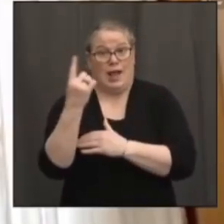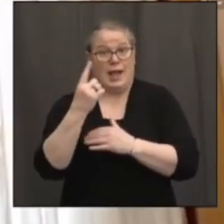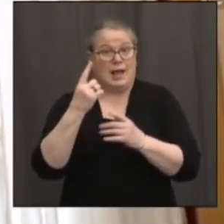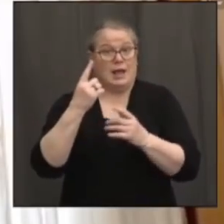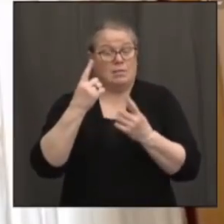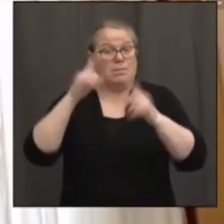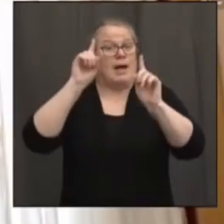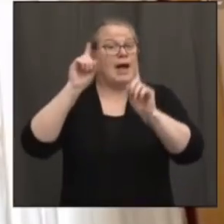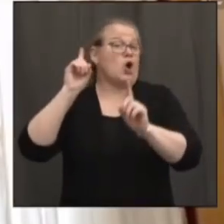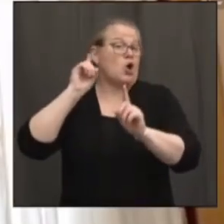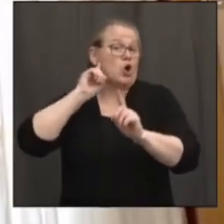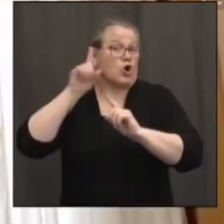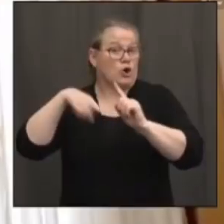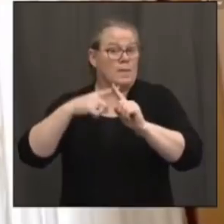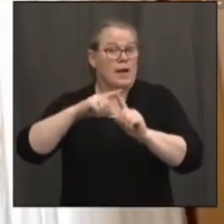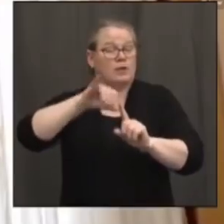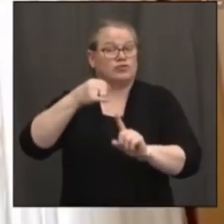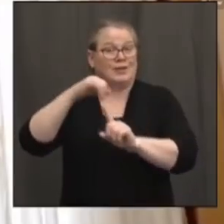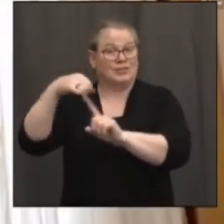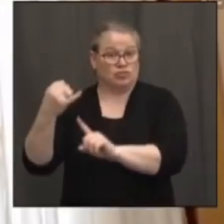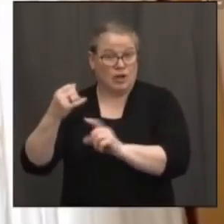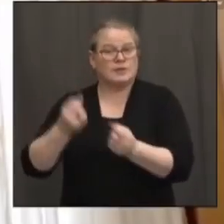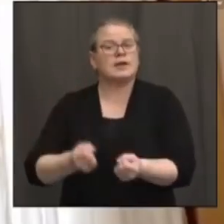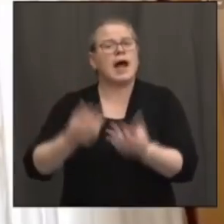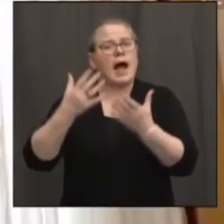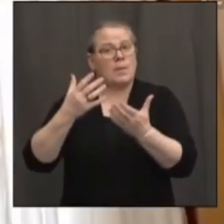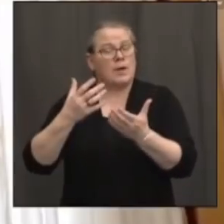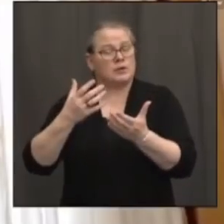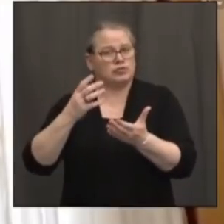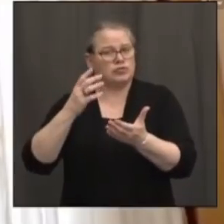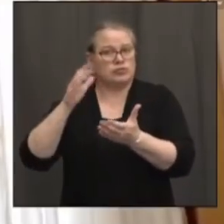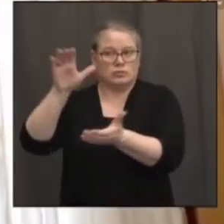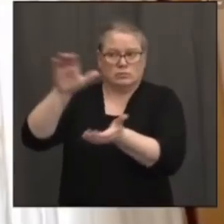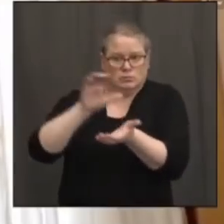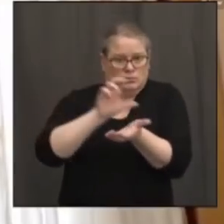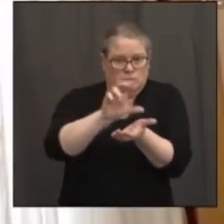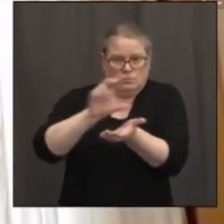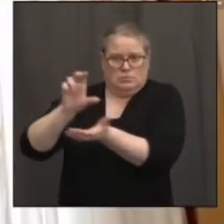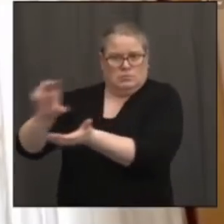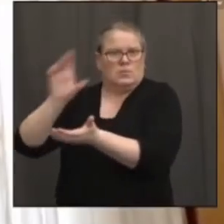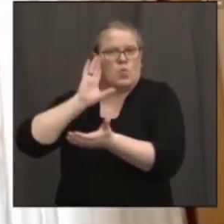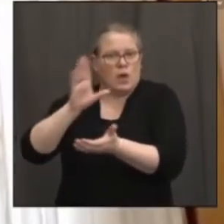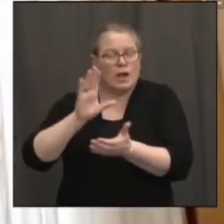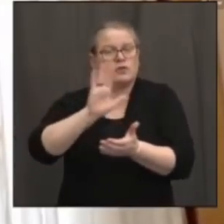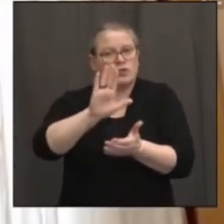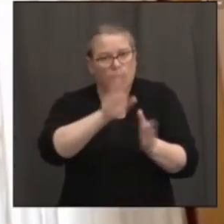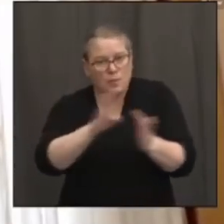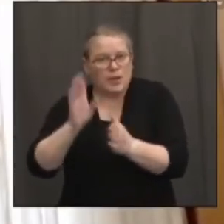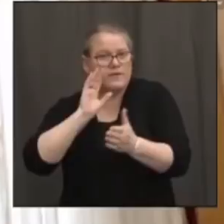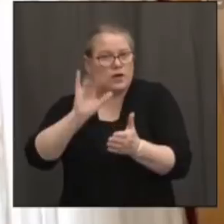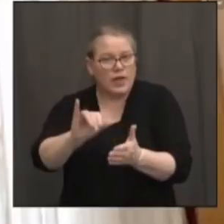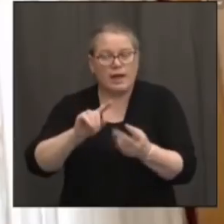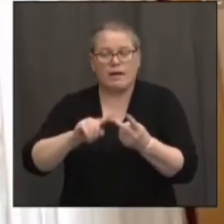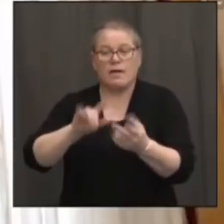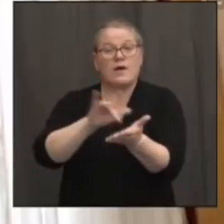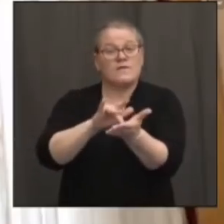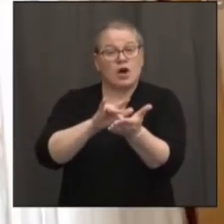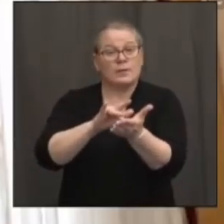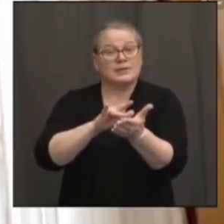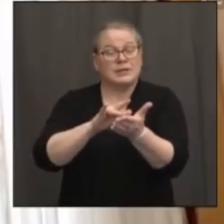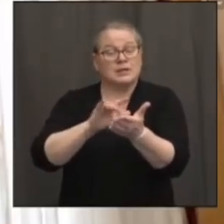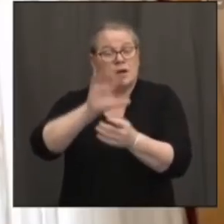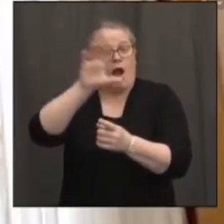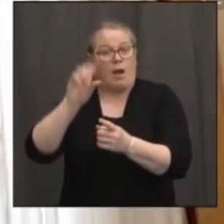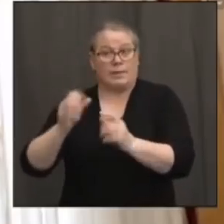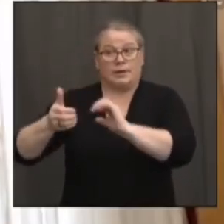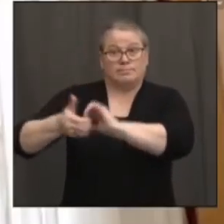Johnson allocation, so they're going to be in the process of adding those. Many of our pharmacy partners are finding about their allocation for the week, so they'll be adding more appointments there.